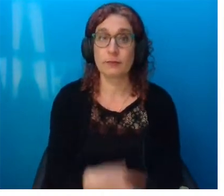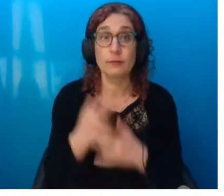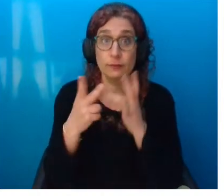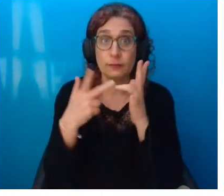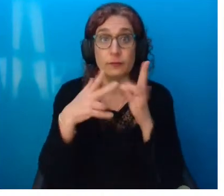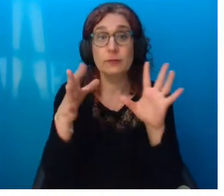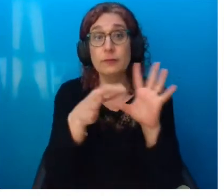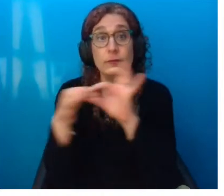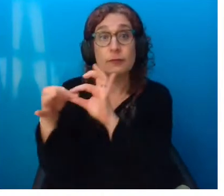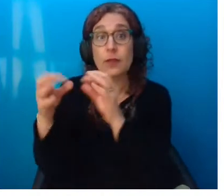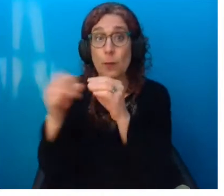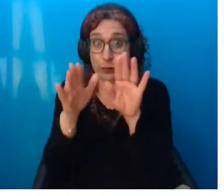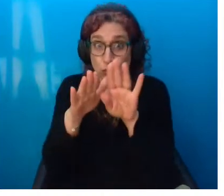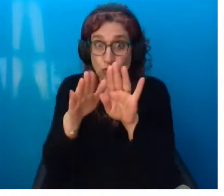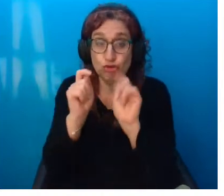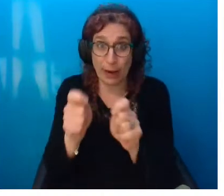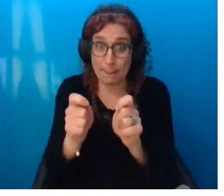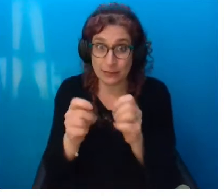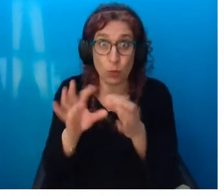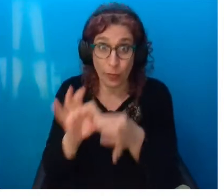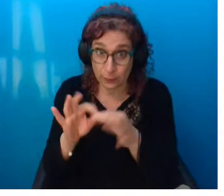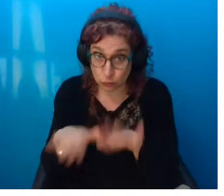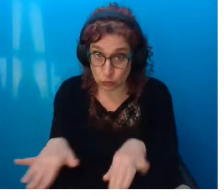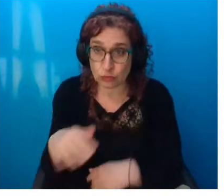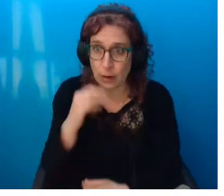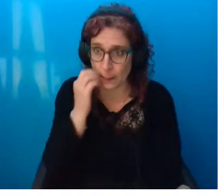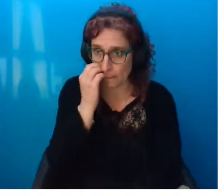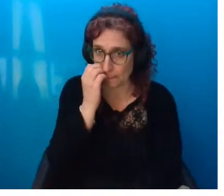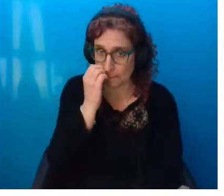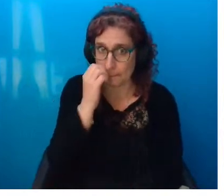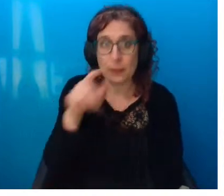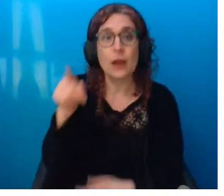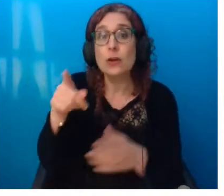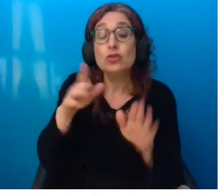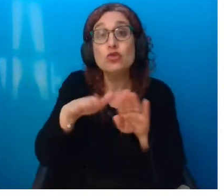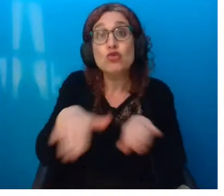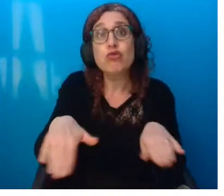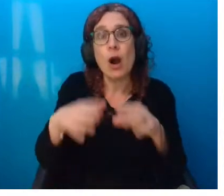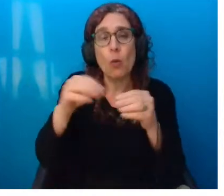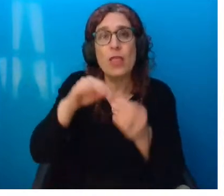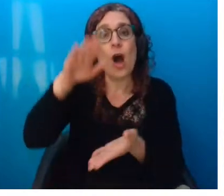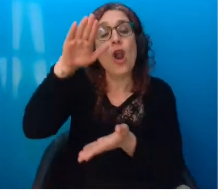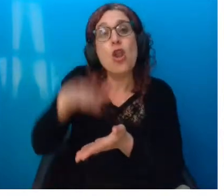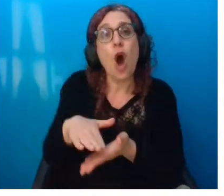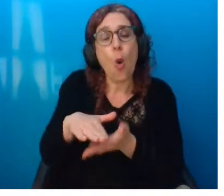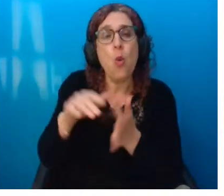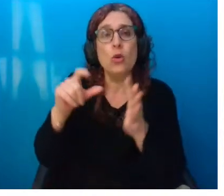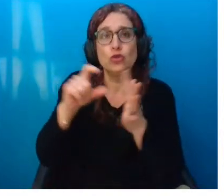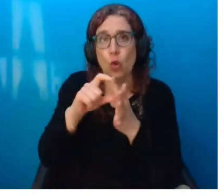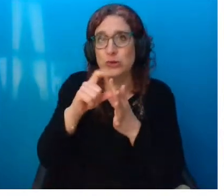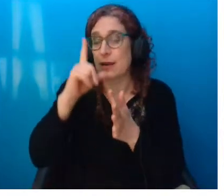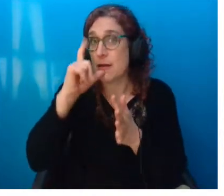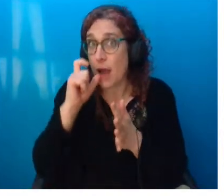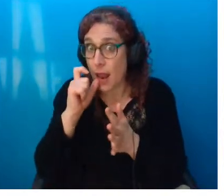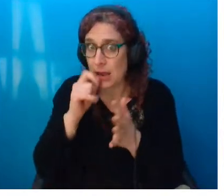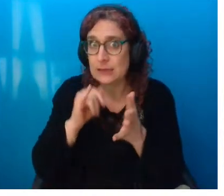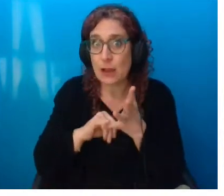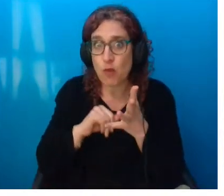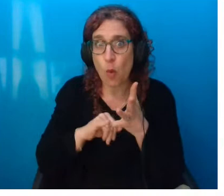treatment management. For children on low dose inhaled steroids, but also have perennial allergic